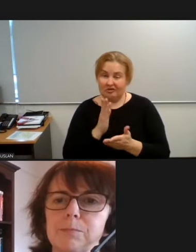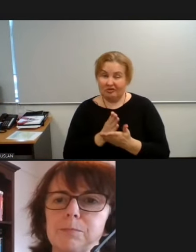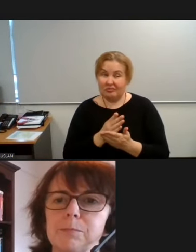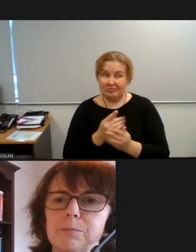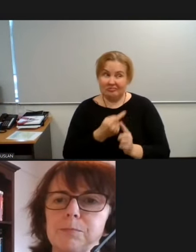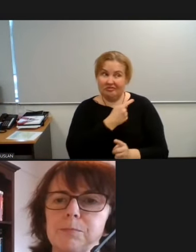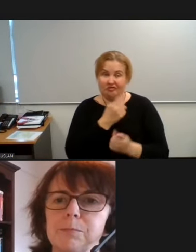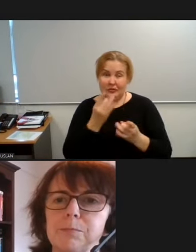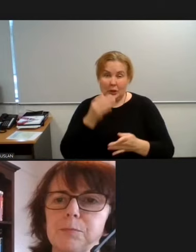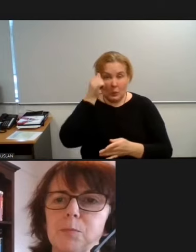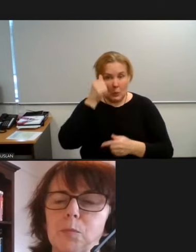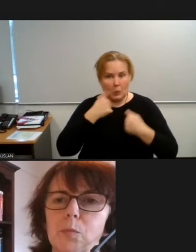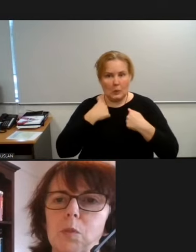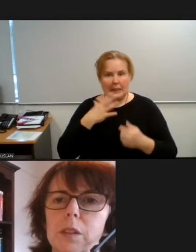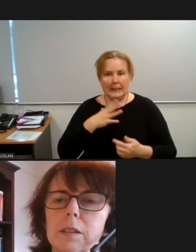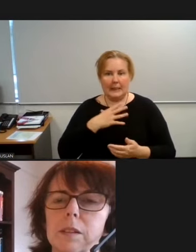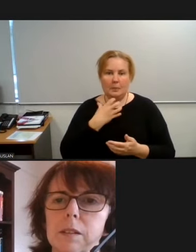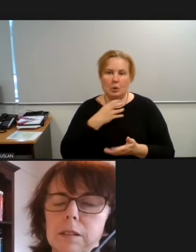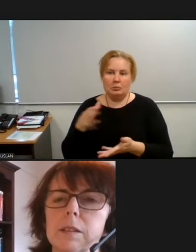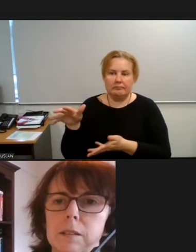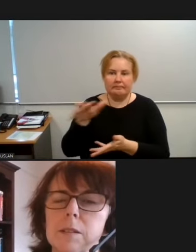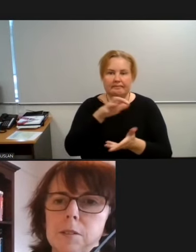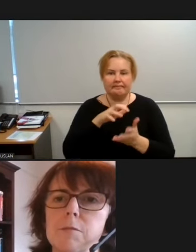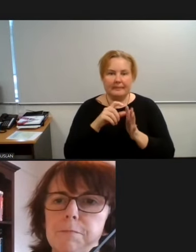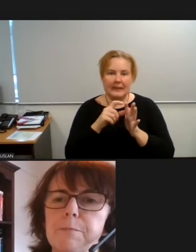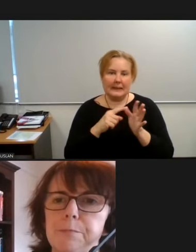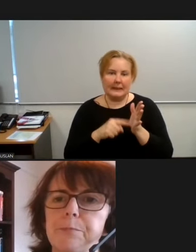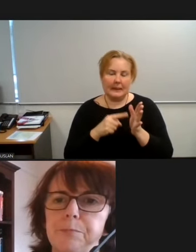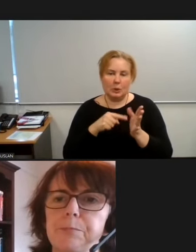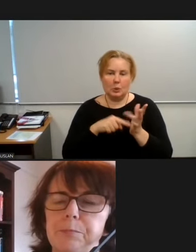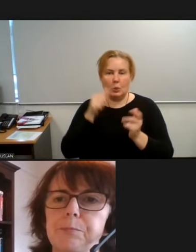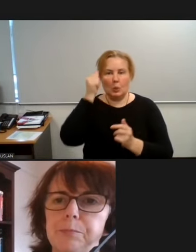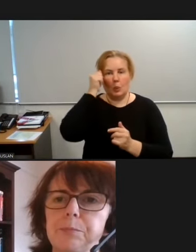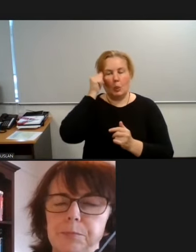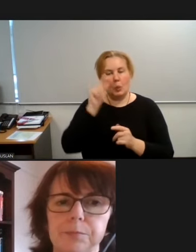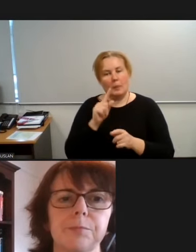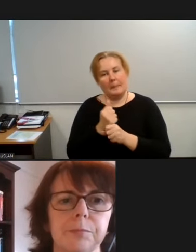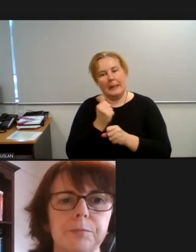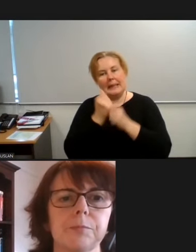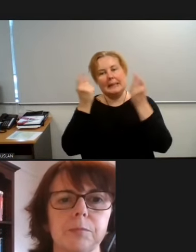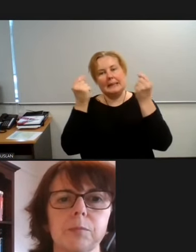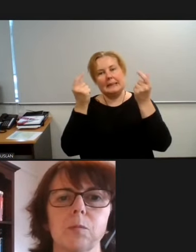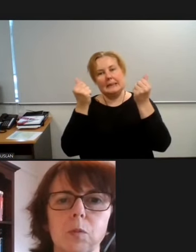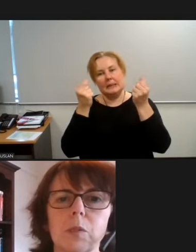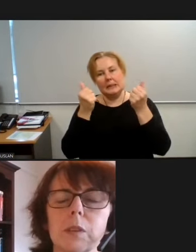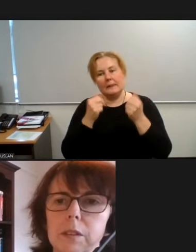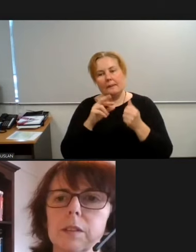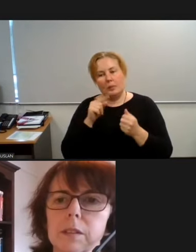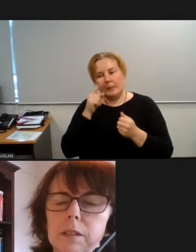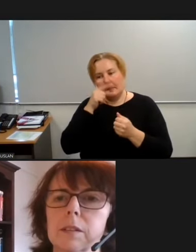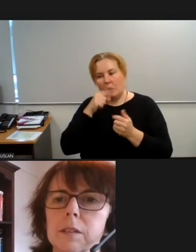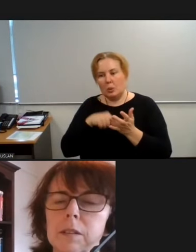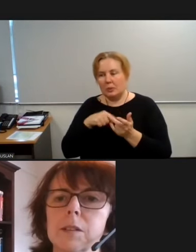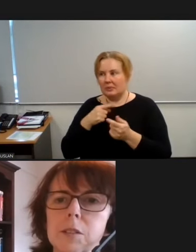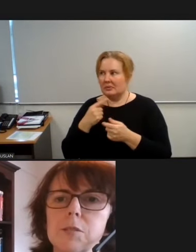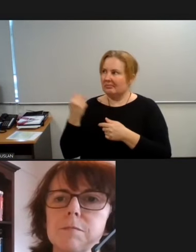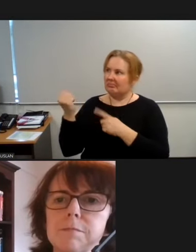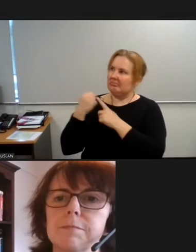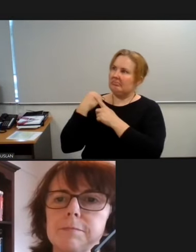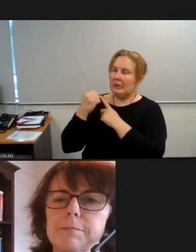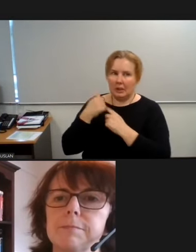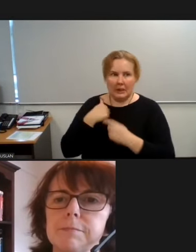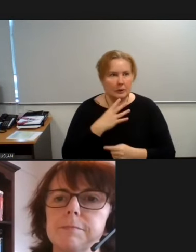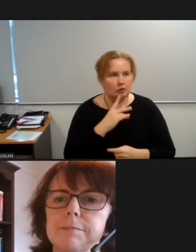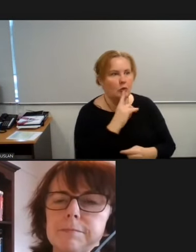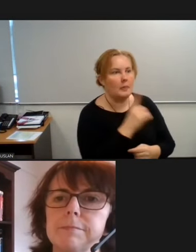what are some of the other things that we can do that actually might make it easier for people to report or to seek assistance, etc., that we see during a pandemic. And